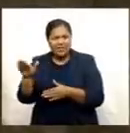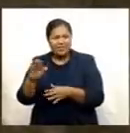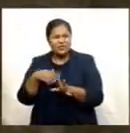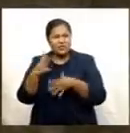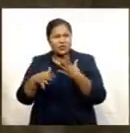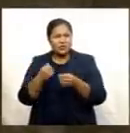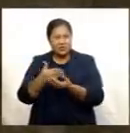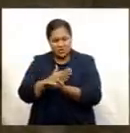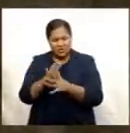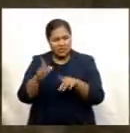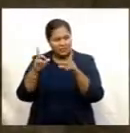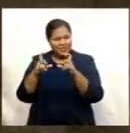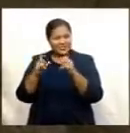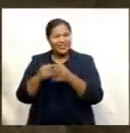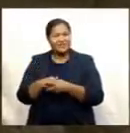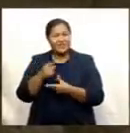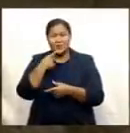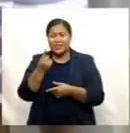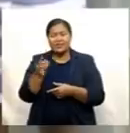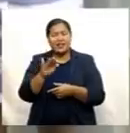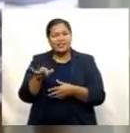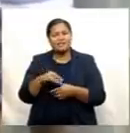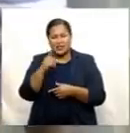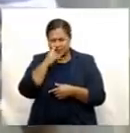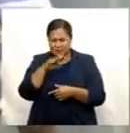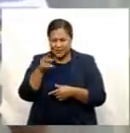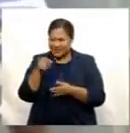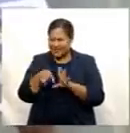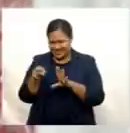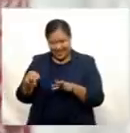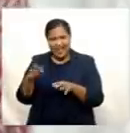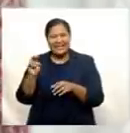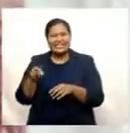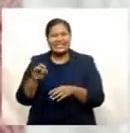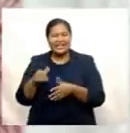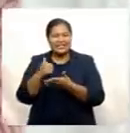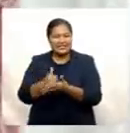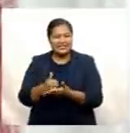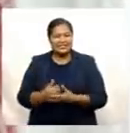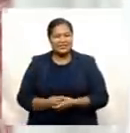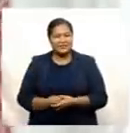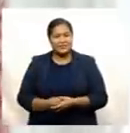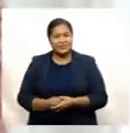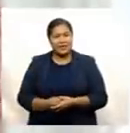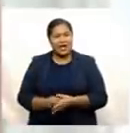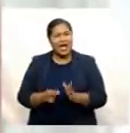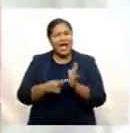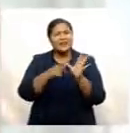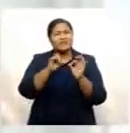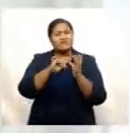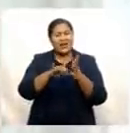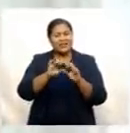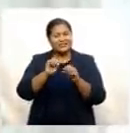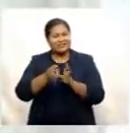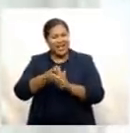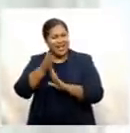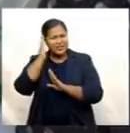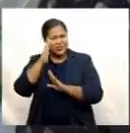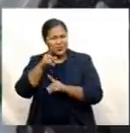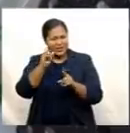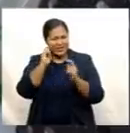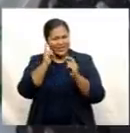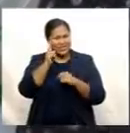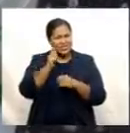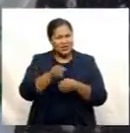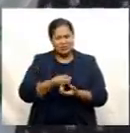them, and then we tell them that there are people out here who need assistance. The Nambua secondary school teacher and his team delivered 35 food